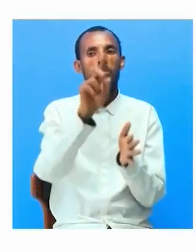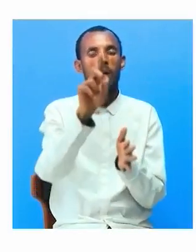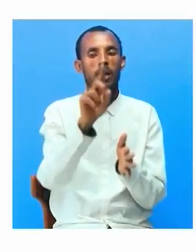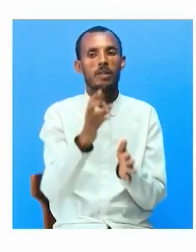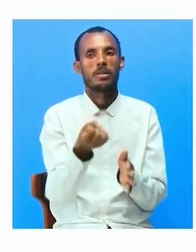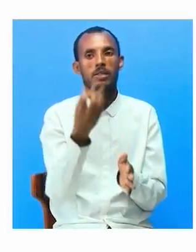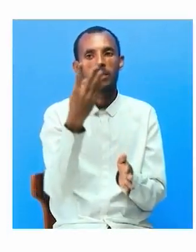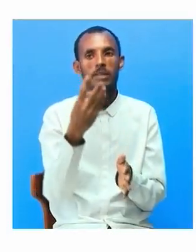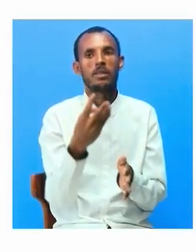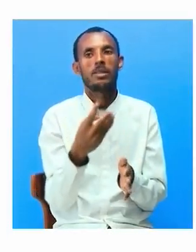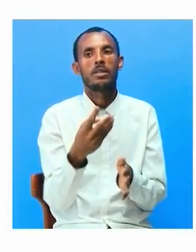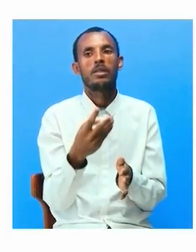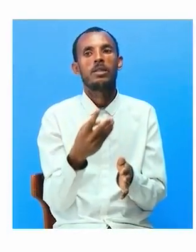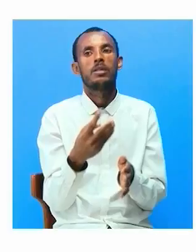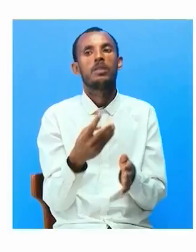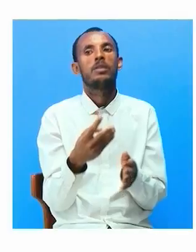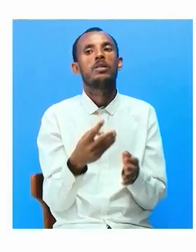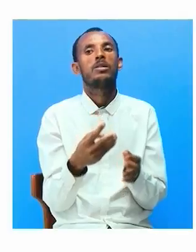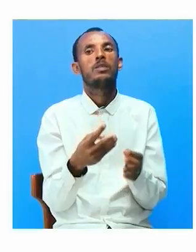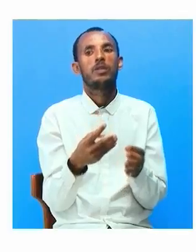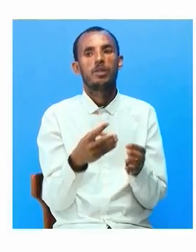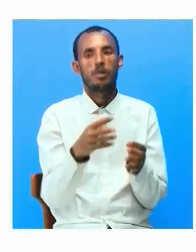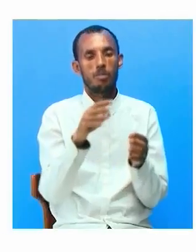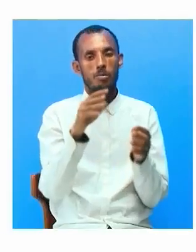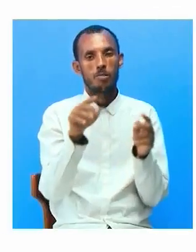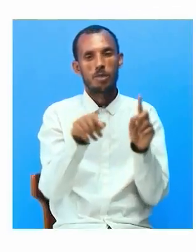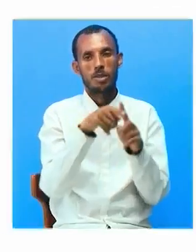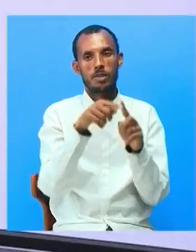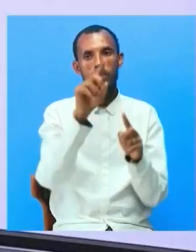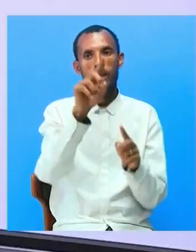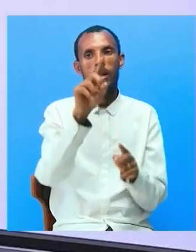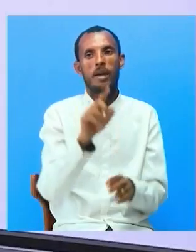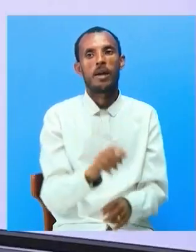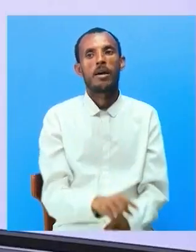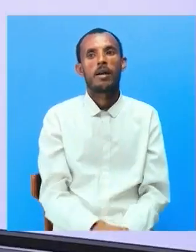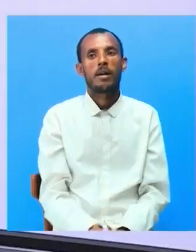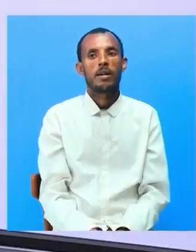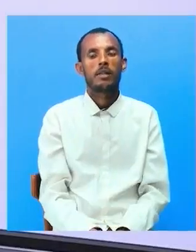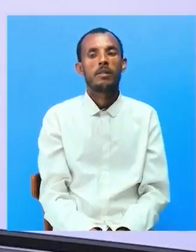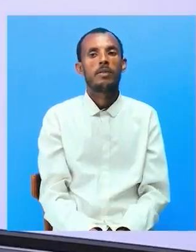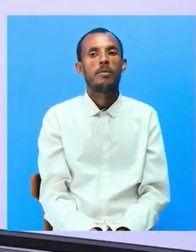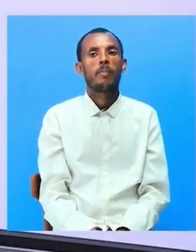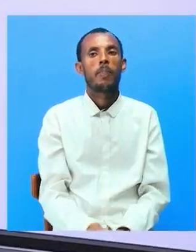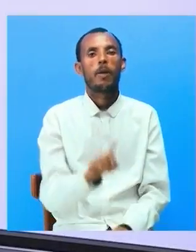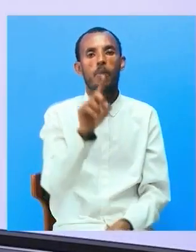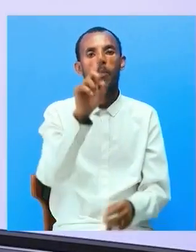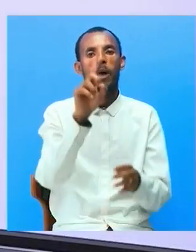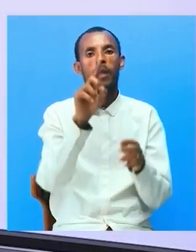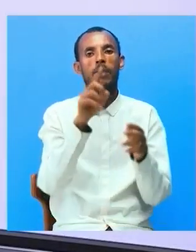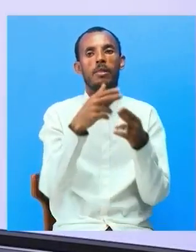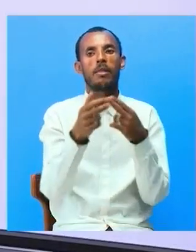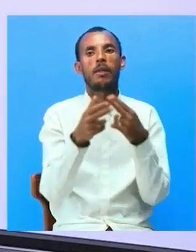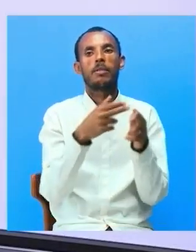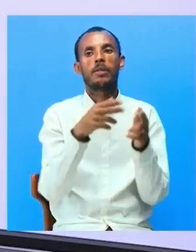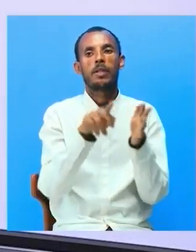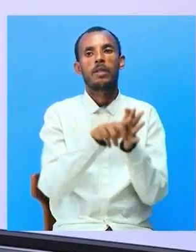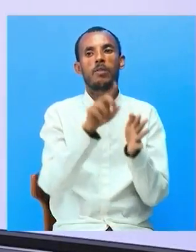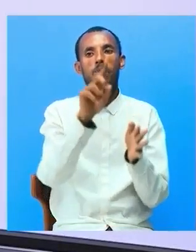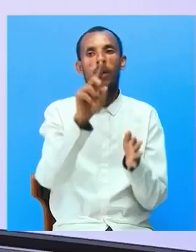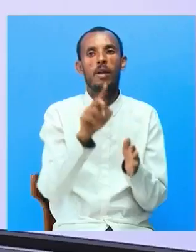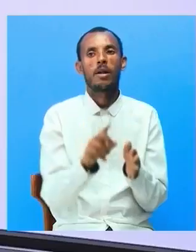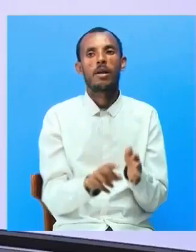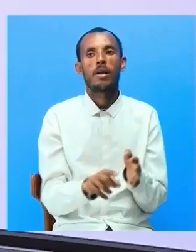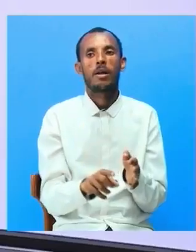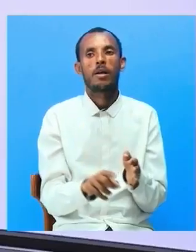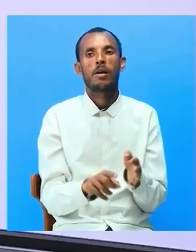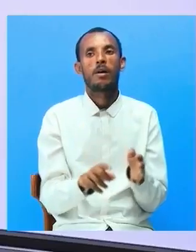1. Again, multiply these two. What will be the product? 1 times negative 1. In this case,